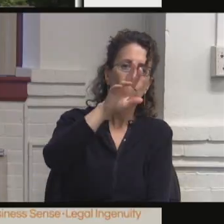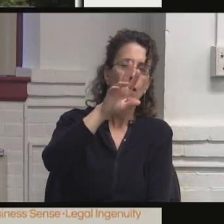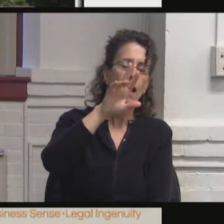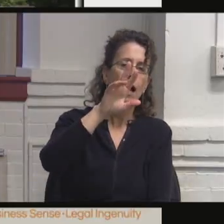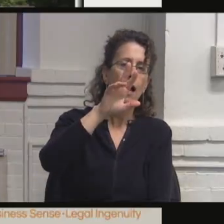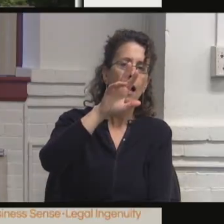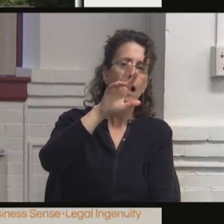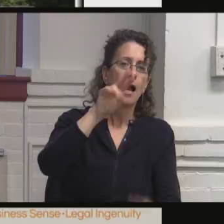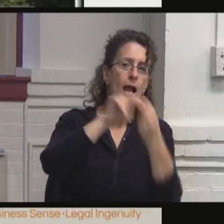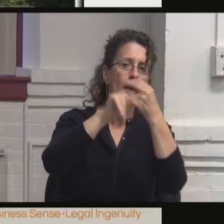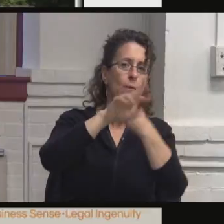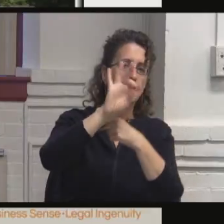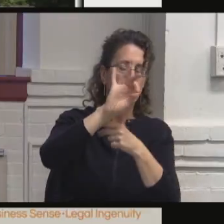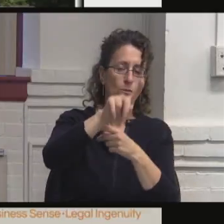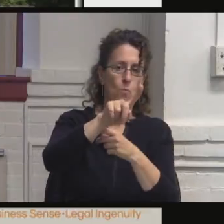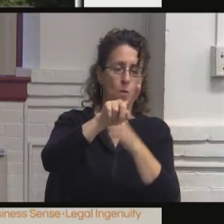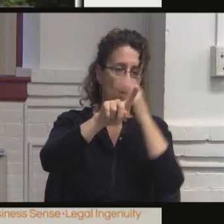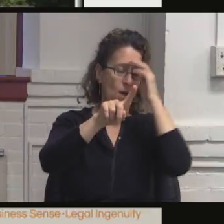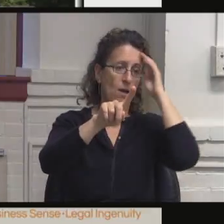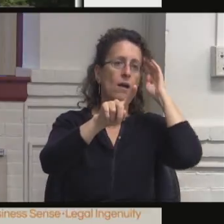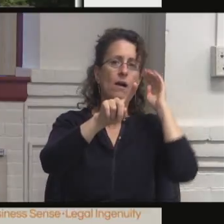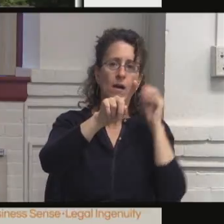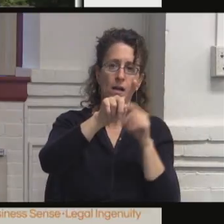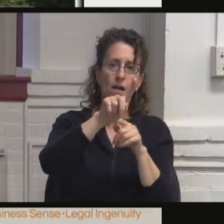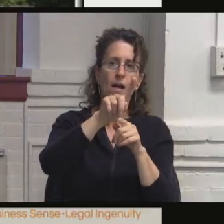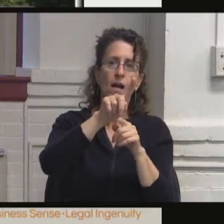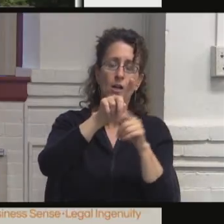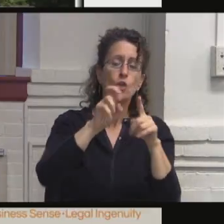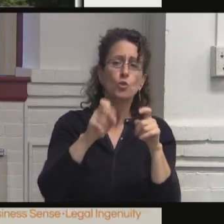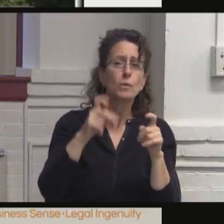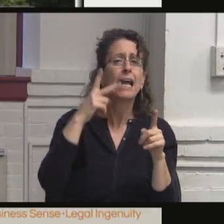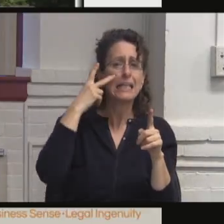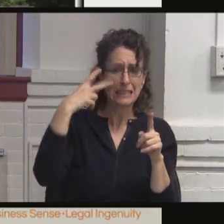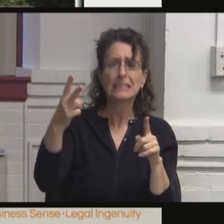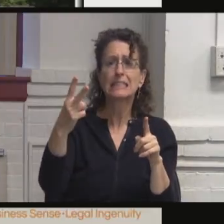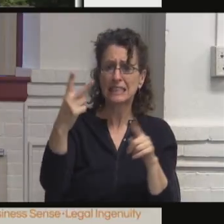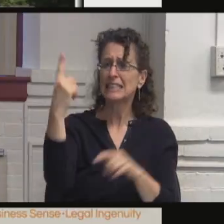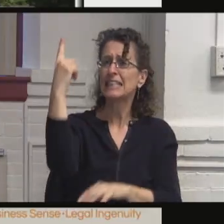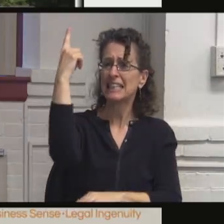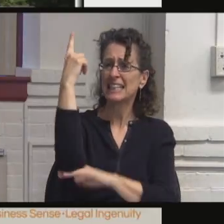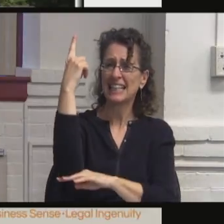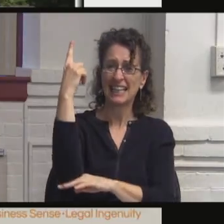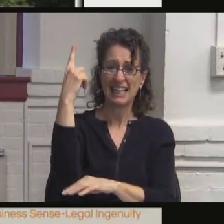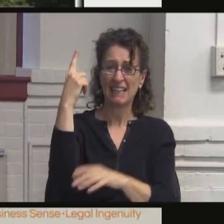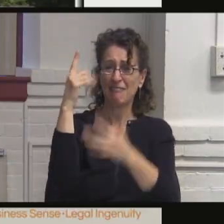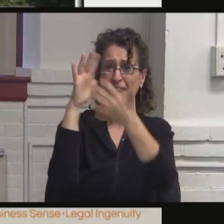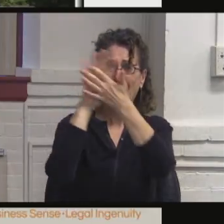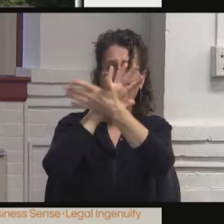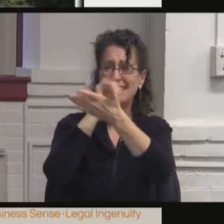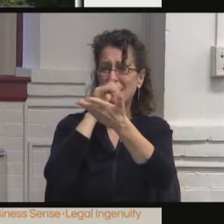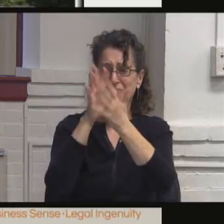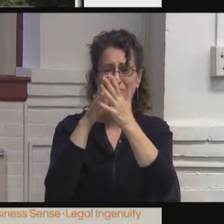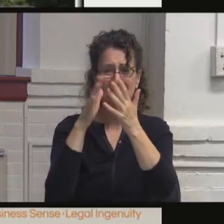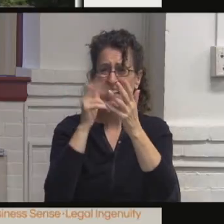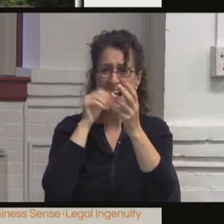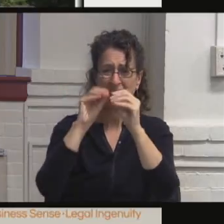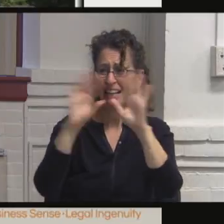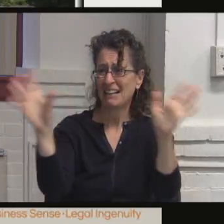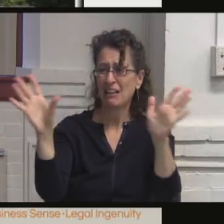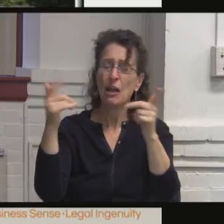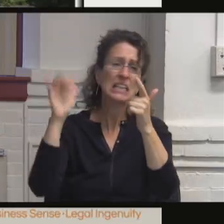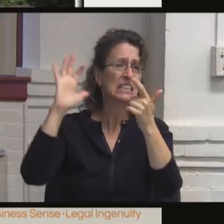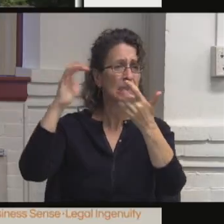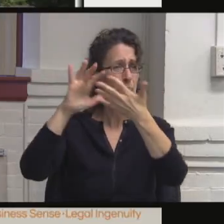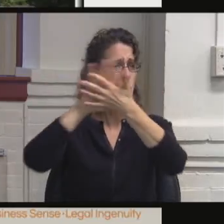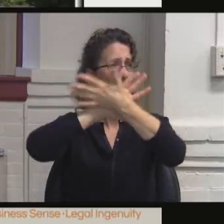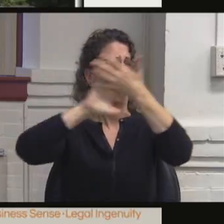that bridge. You'll be able to see the facility from there, but as you can see, it's not very prominent and to some degree blends with all